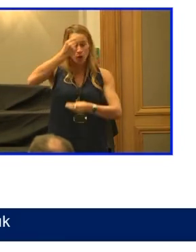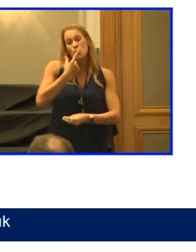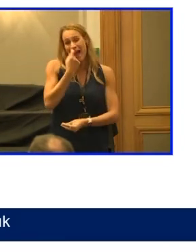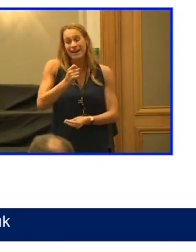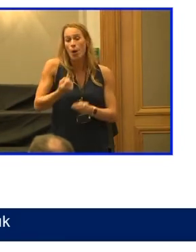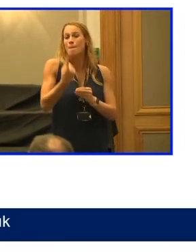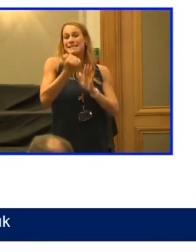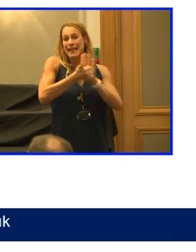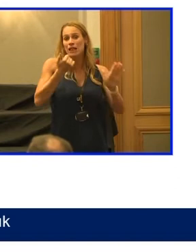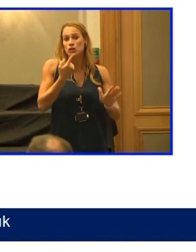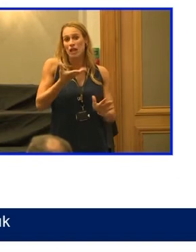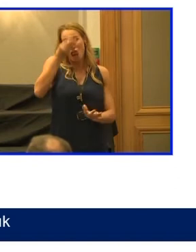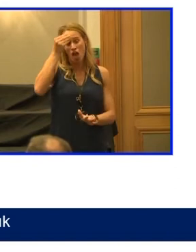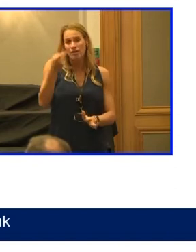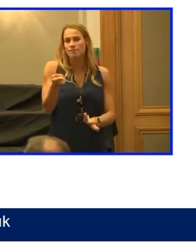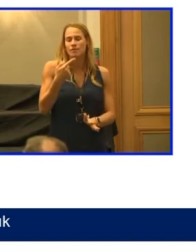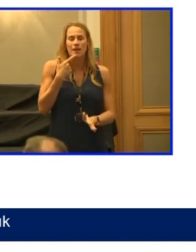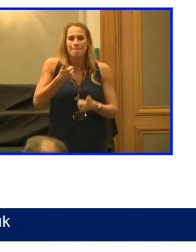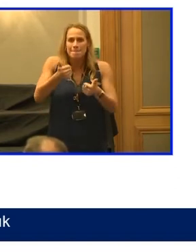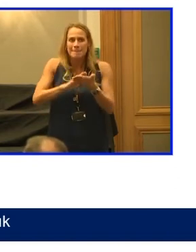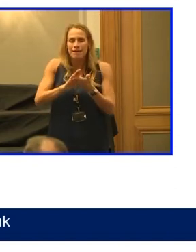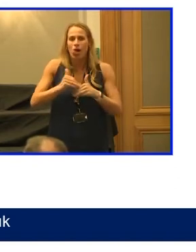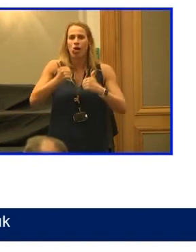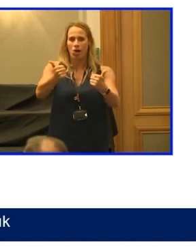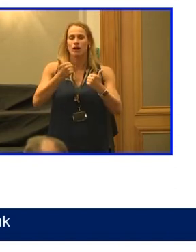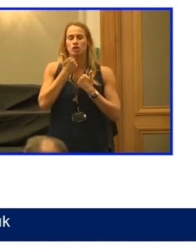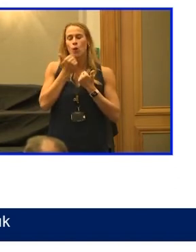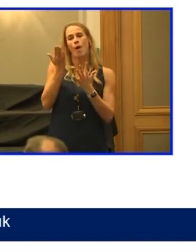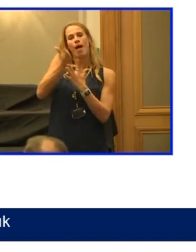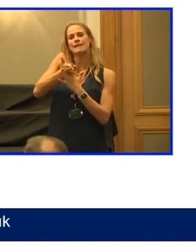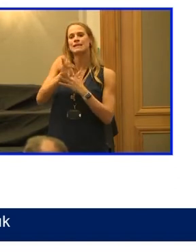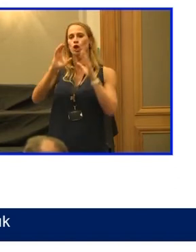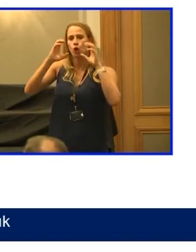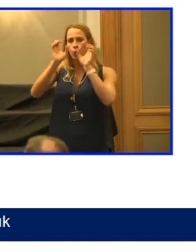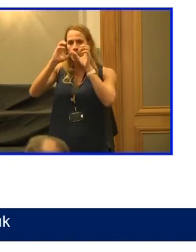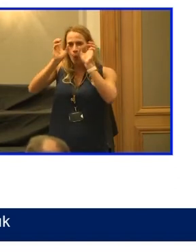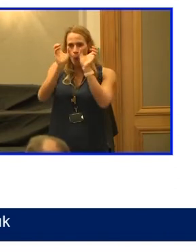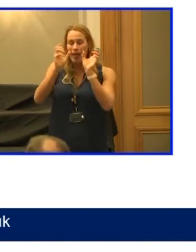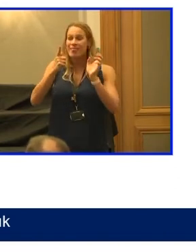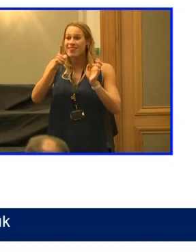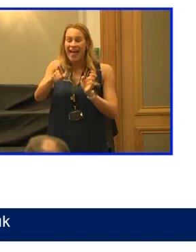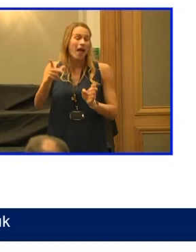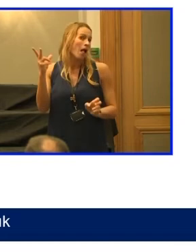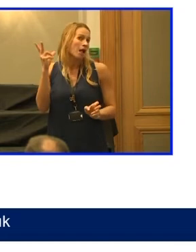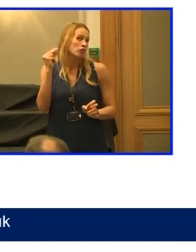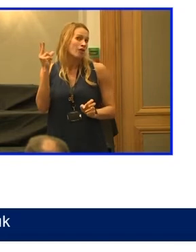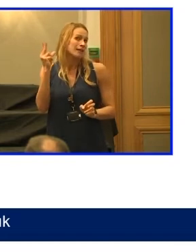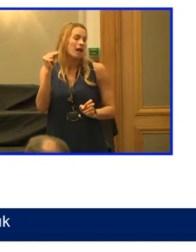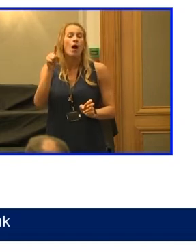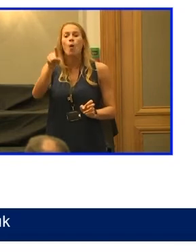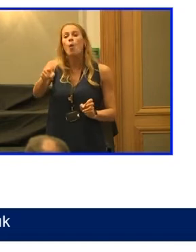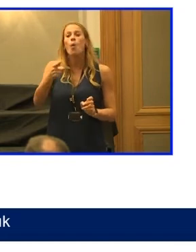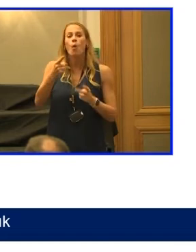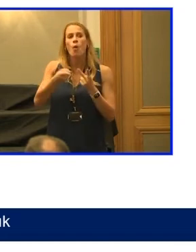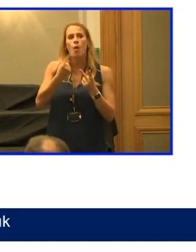And then it's really great because let's say you went onto Google, for example, then the narrator or the other systems such as VoiceOver